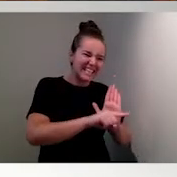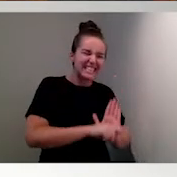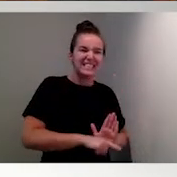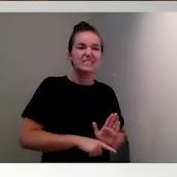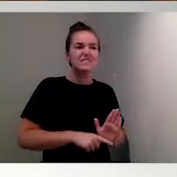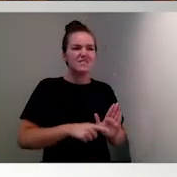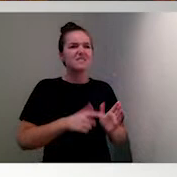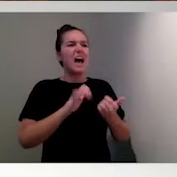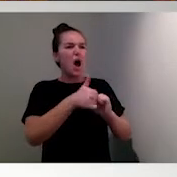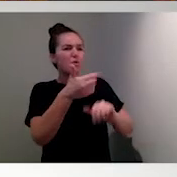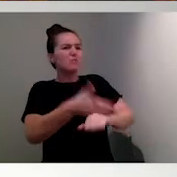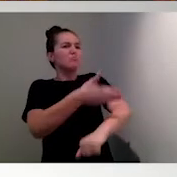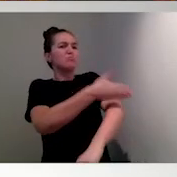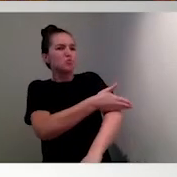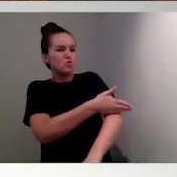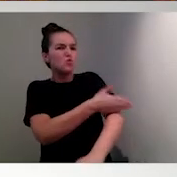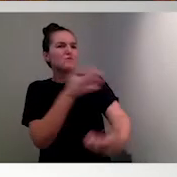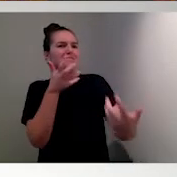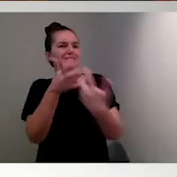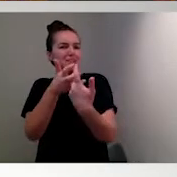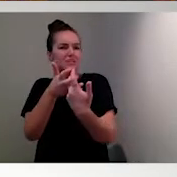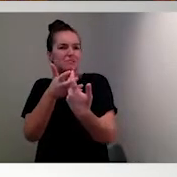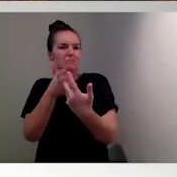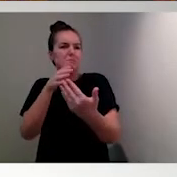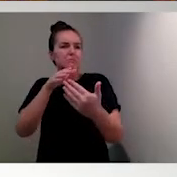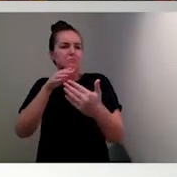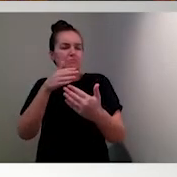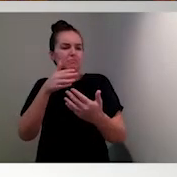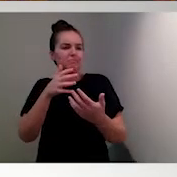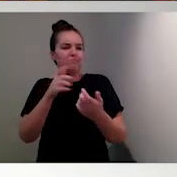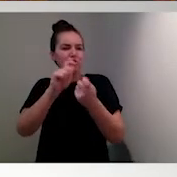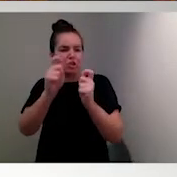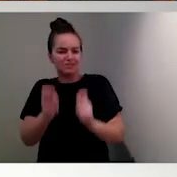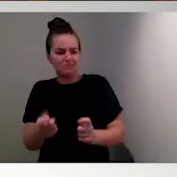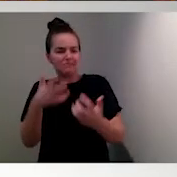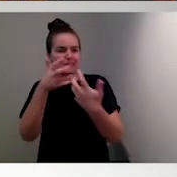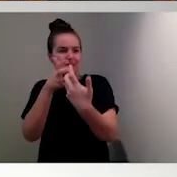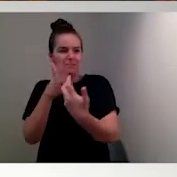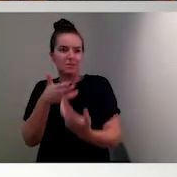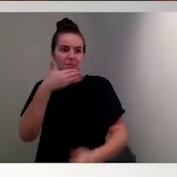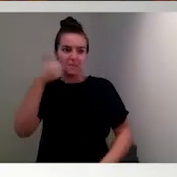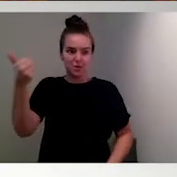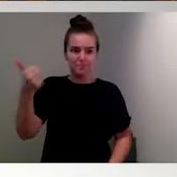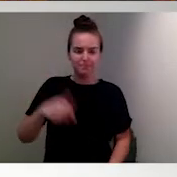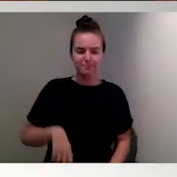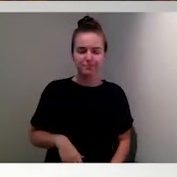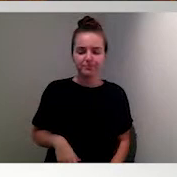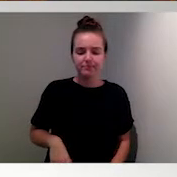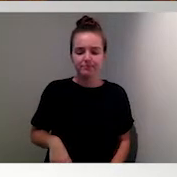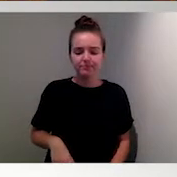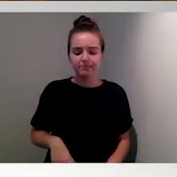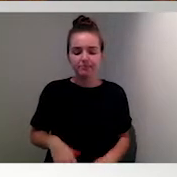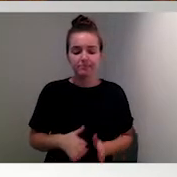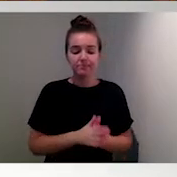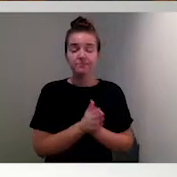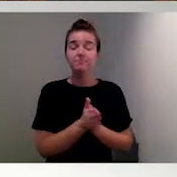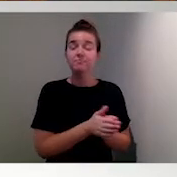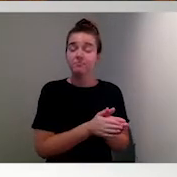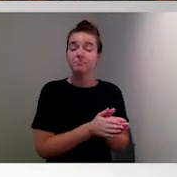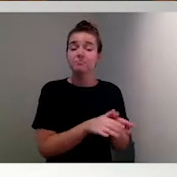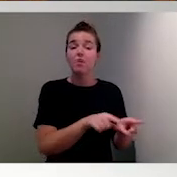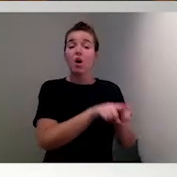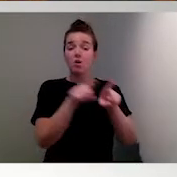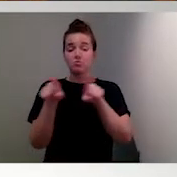improve things for those of us who are traveling. So that's a little bit there, but I also go to